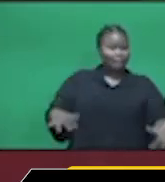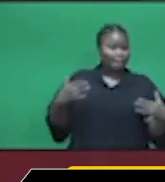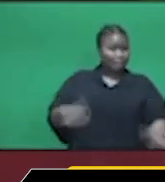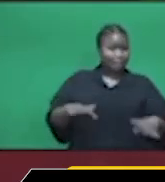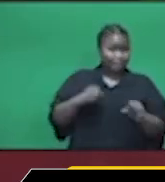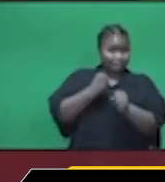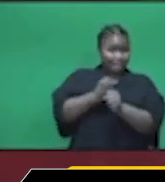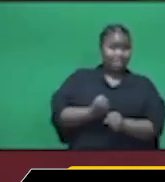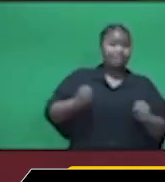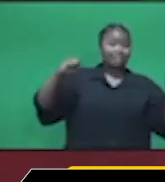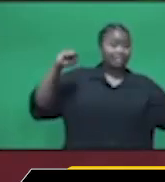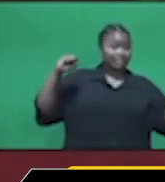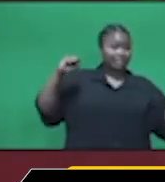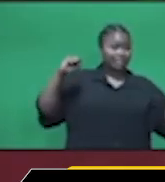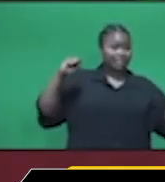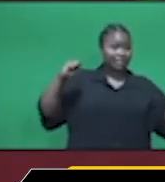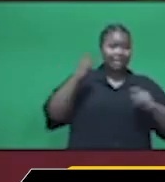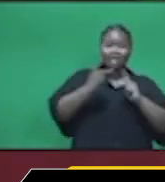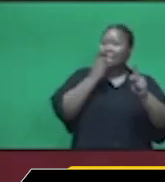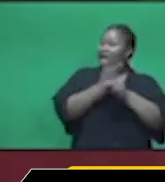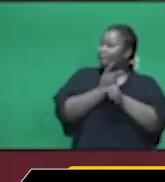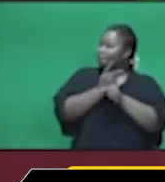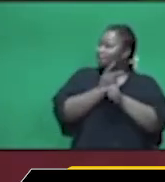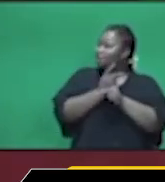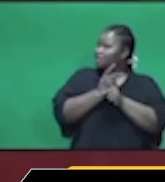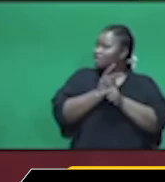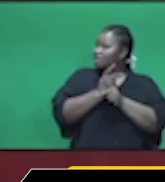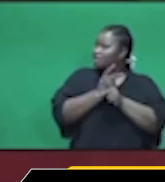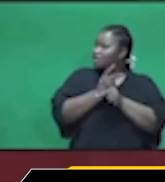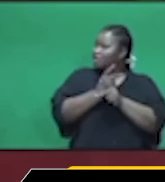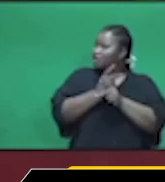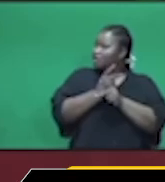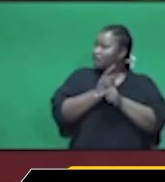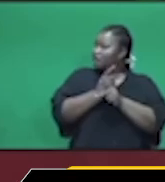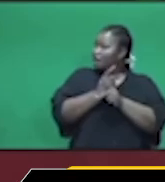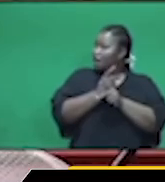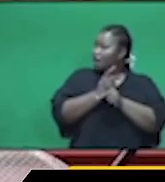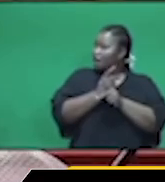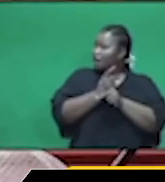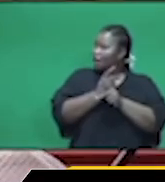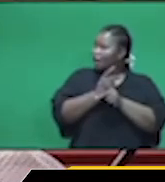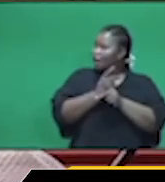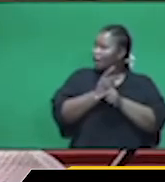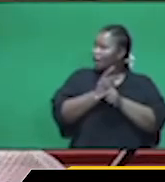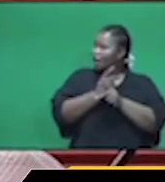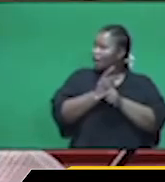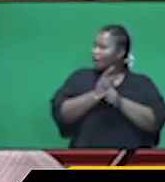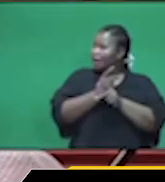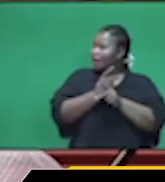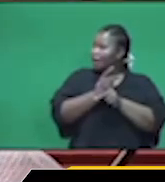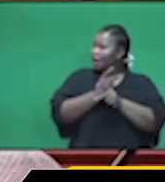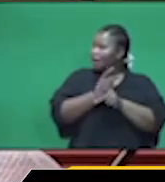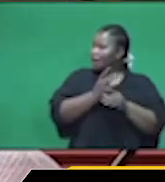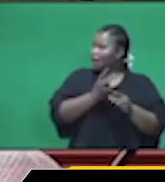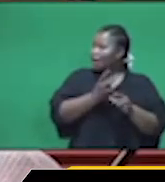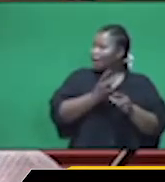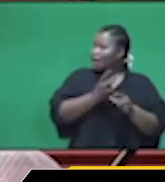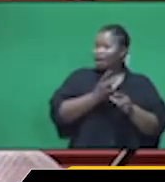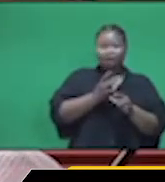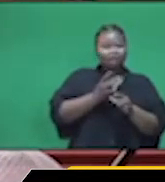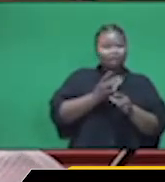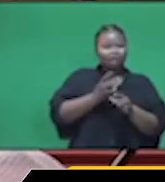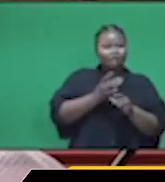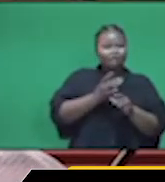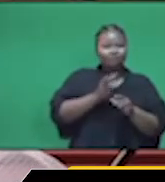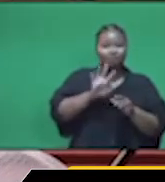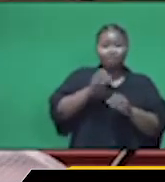deliberations and looks forward to the meaningful participation as it shapes the weapon of struggle for the next 5